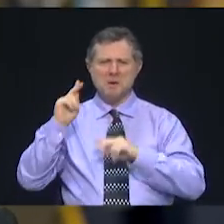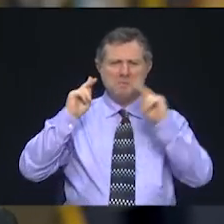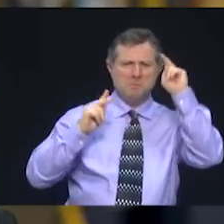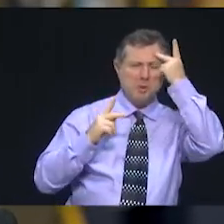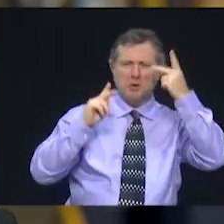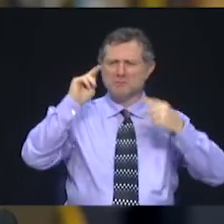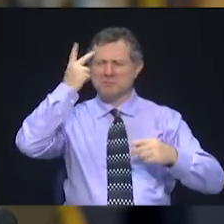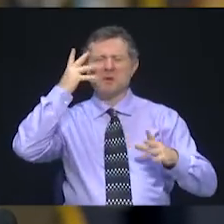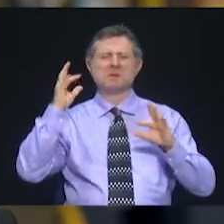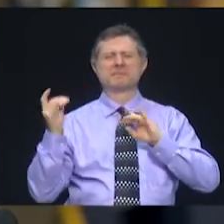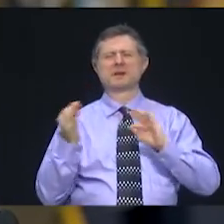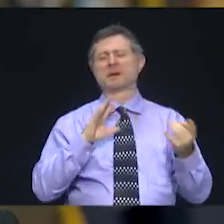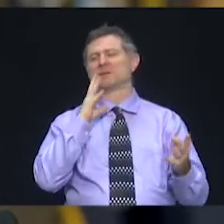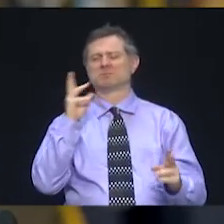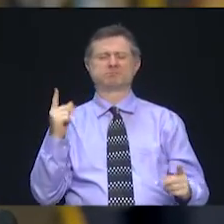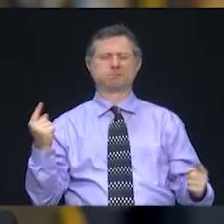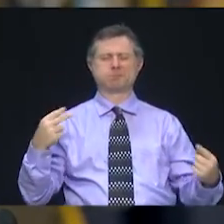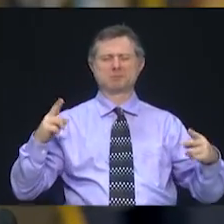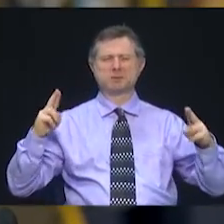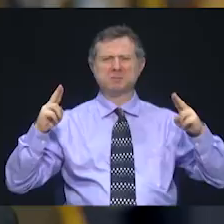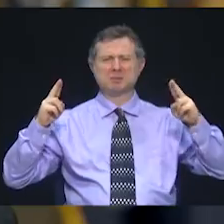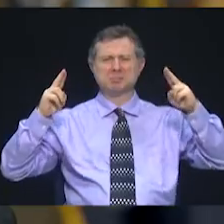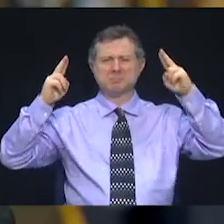That shouldn't be lost on anyone.